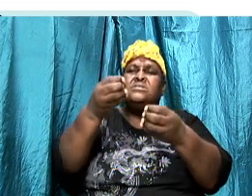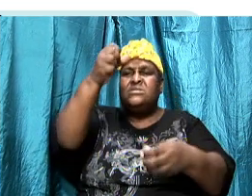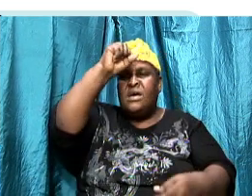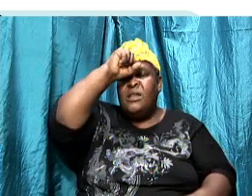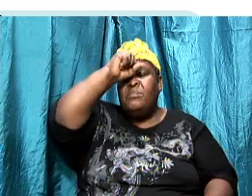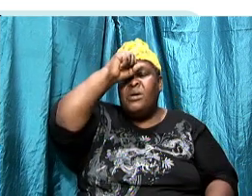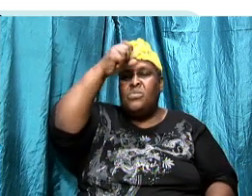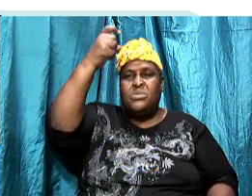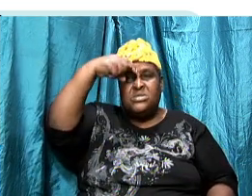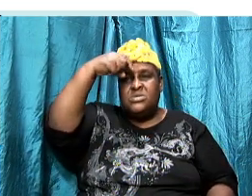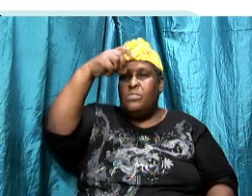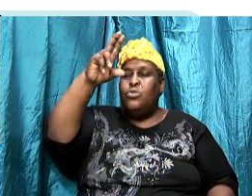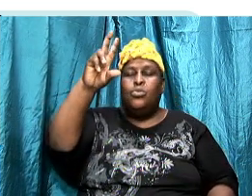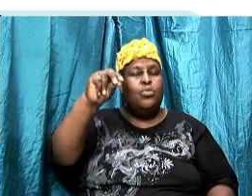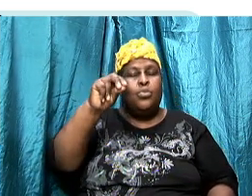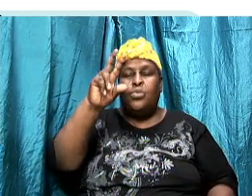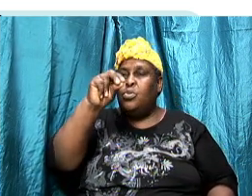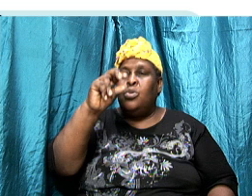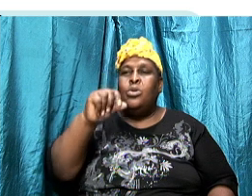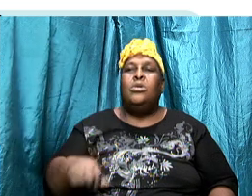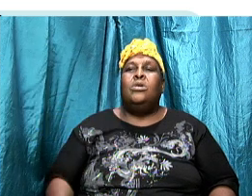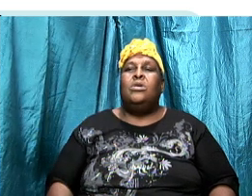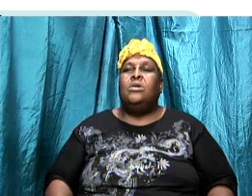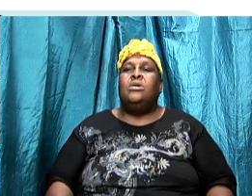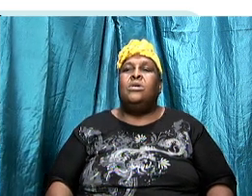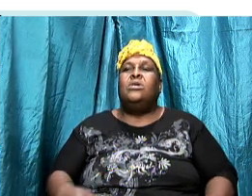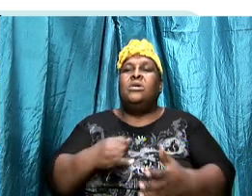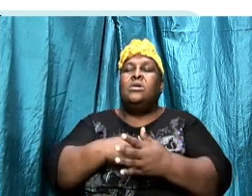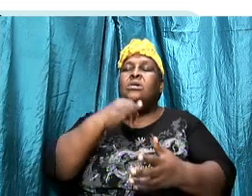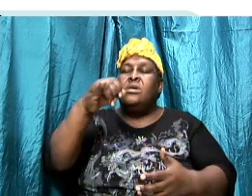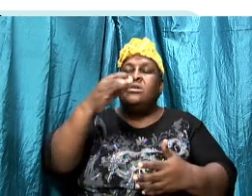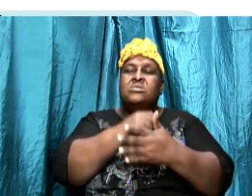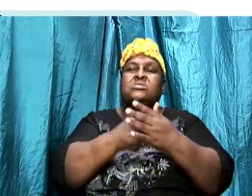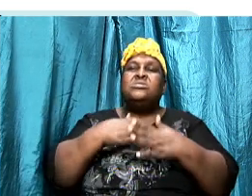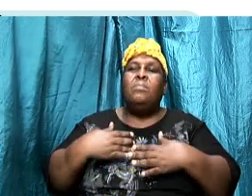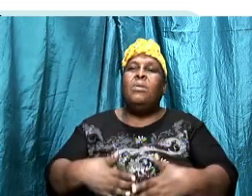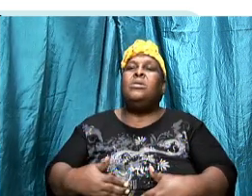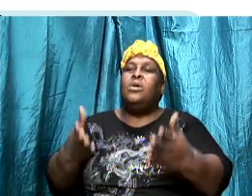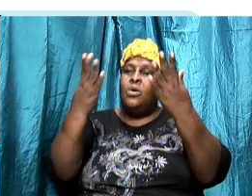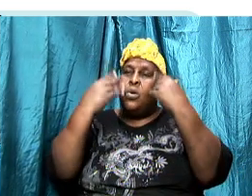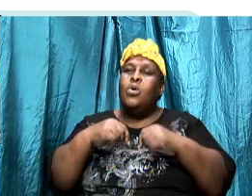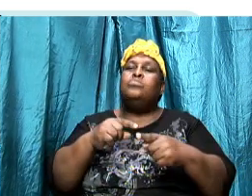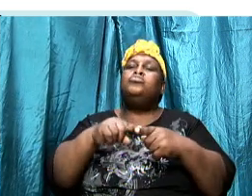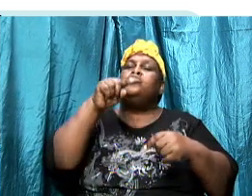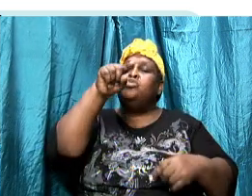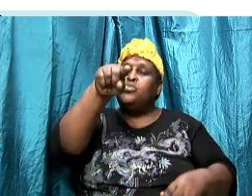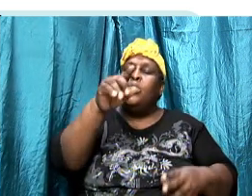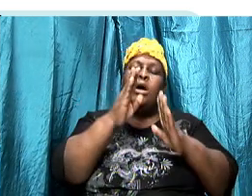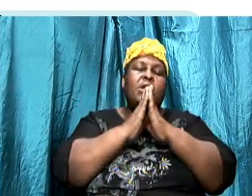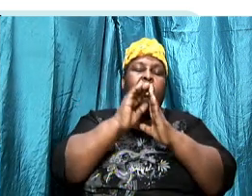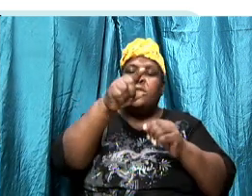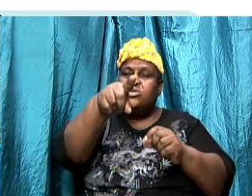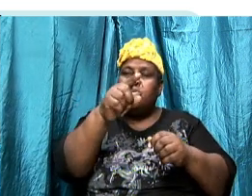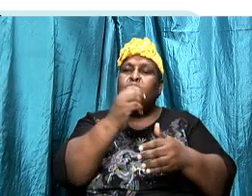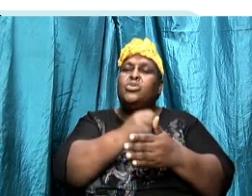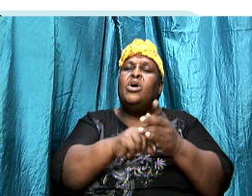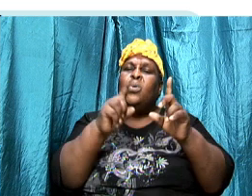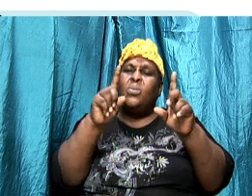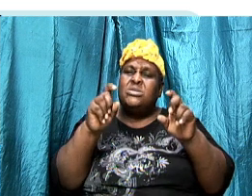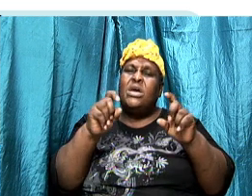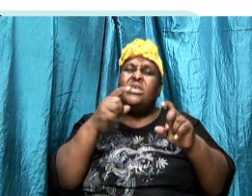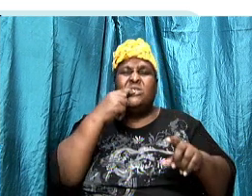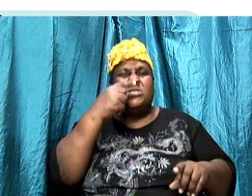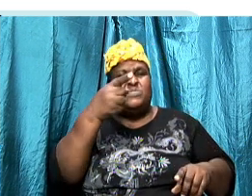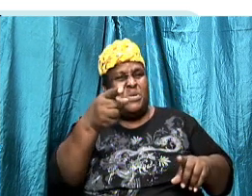Solomon wisdom. No, but it is somebody may come to you and ask you something, and you just